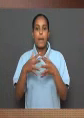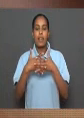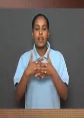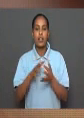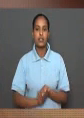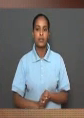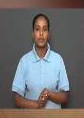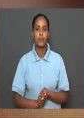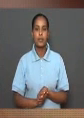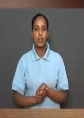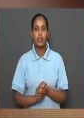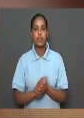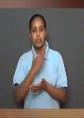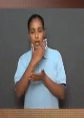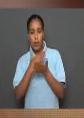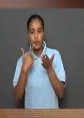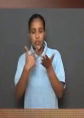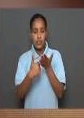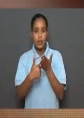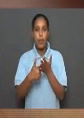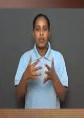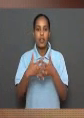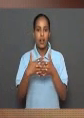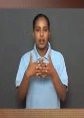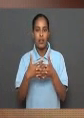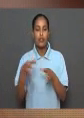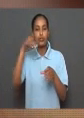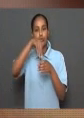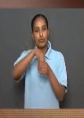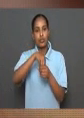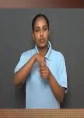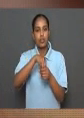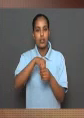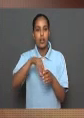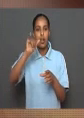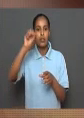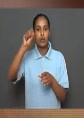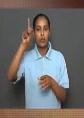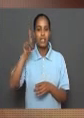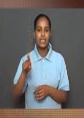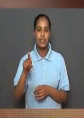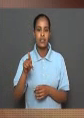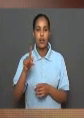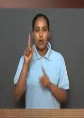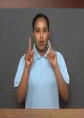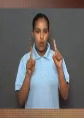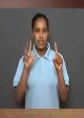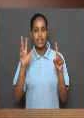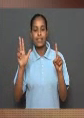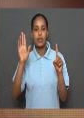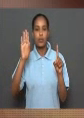different materials. Some of these materials include isoprene,